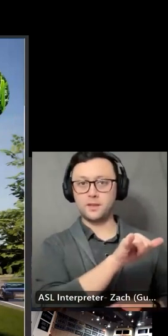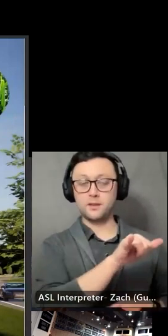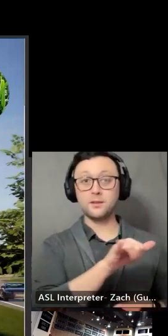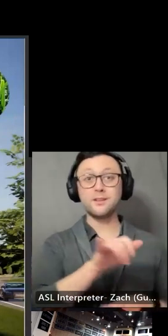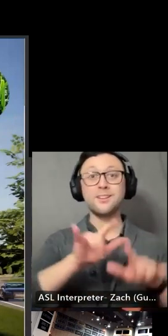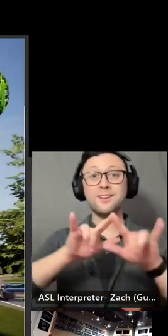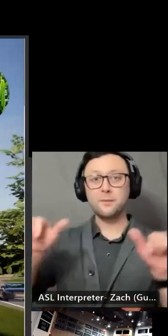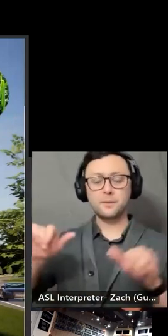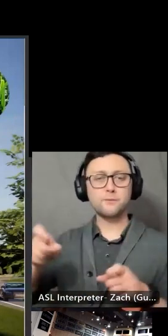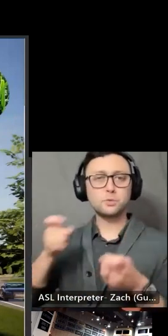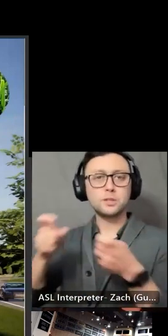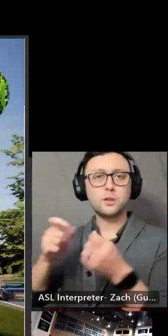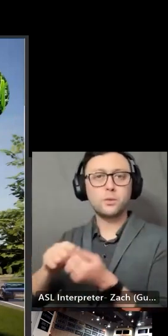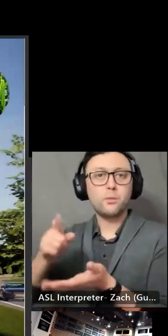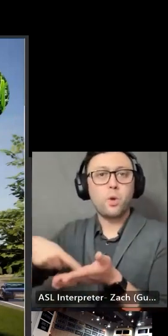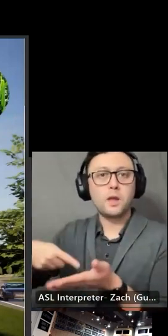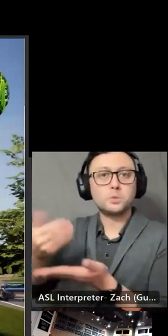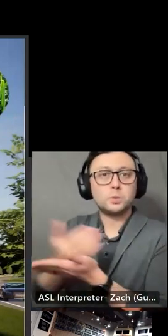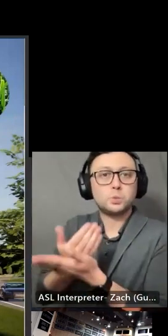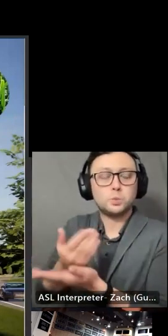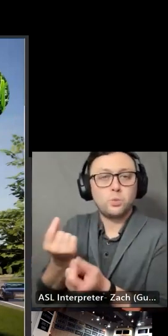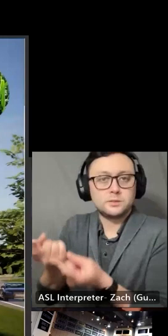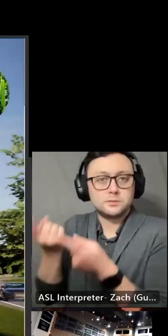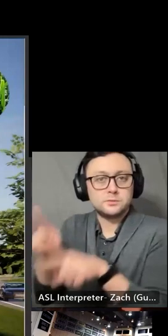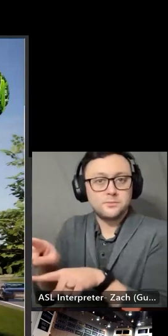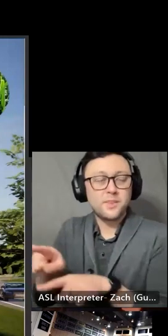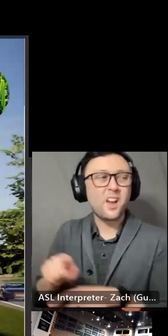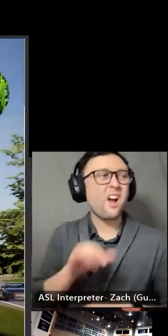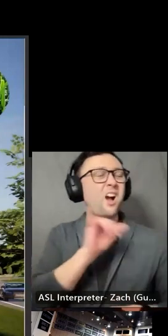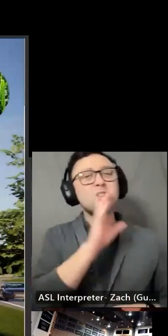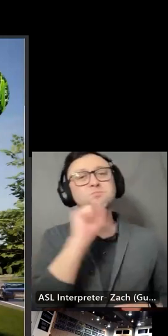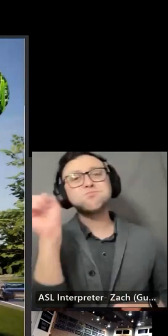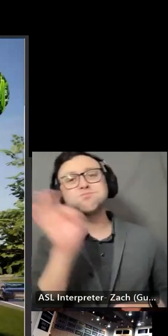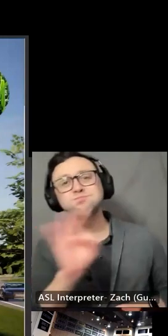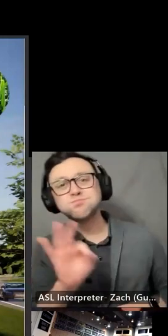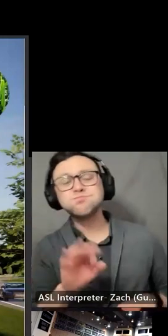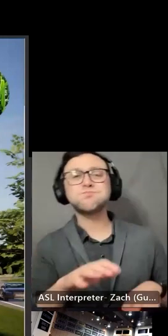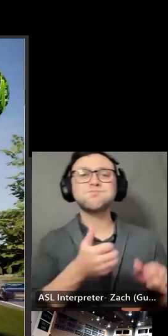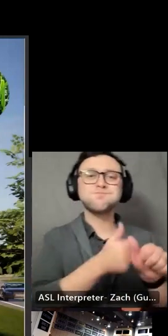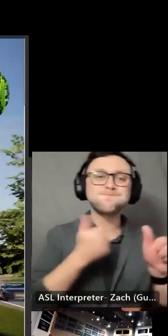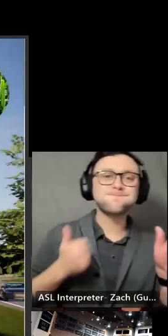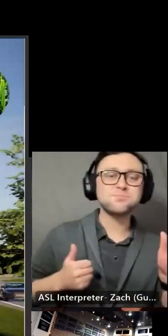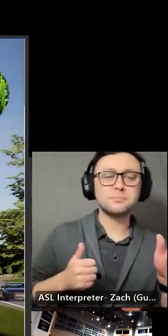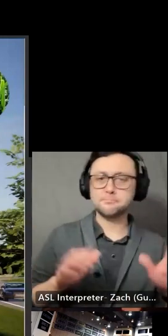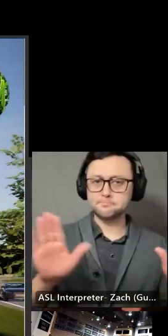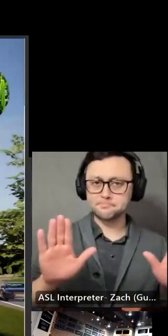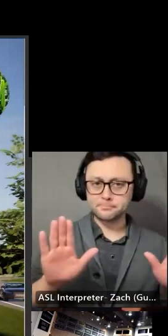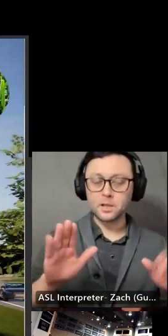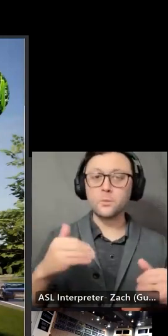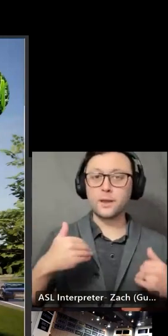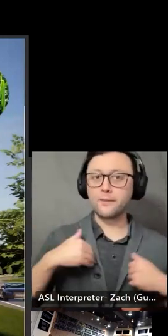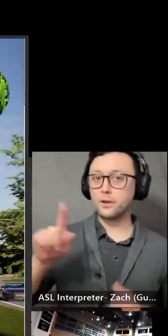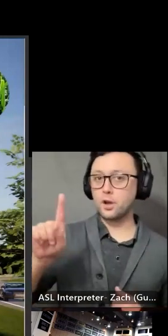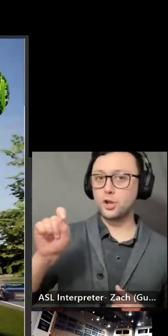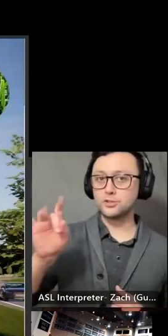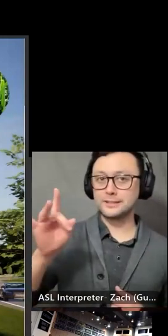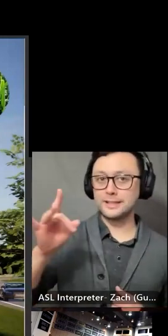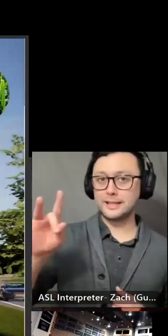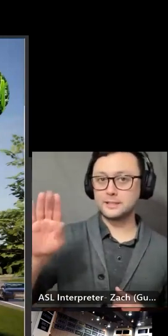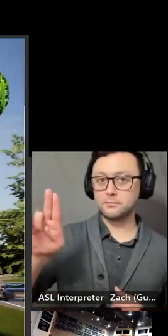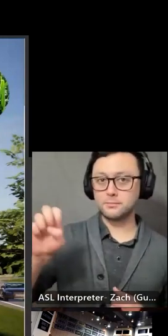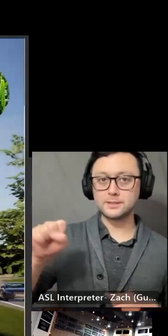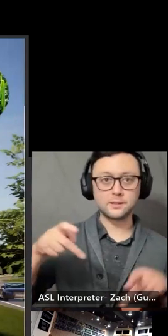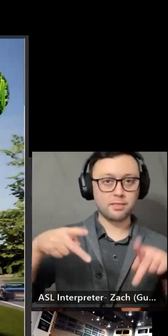that, well, you know, these things have gone out of date and that doesn't count. You have 118 buses that you're allowed to have on that